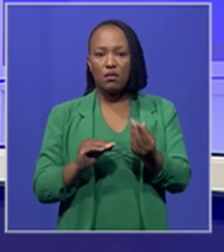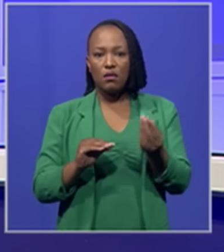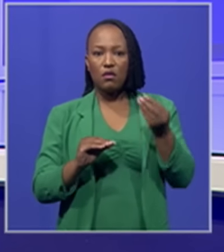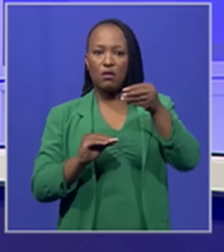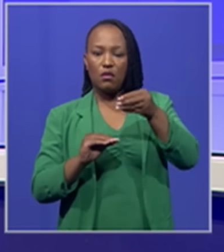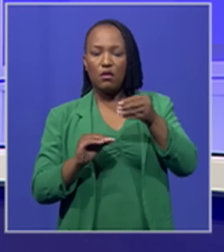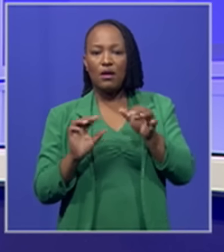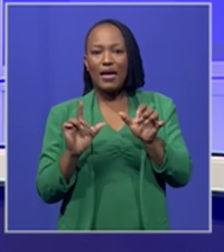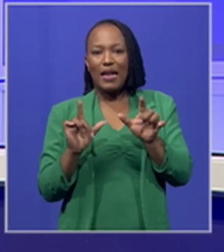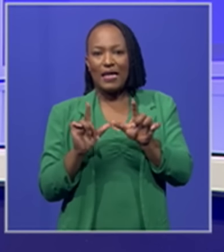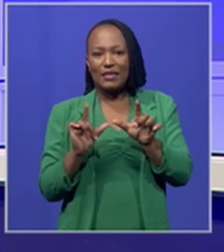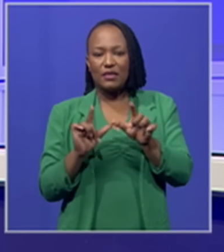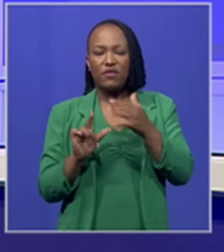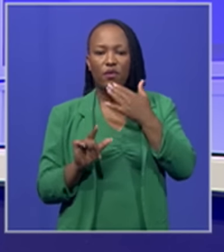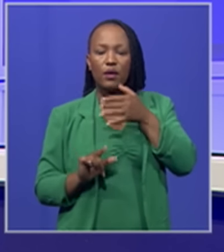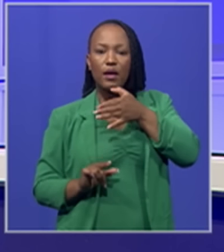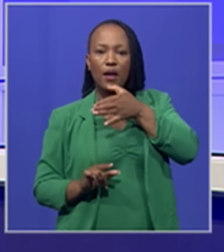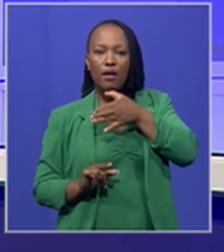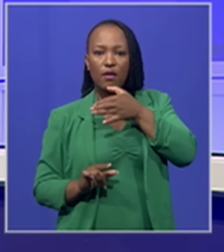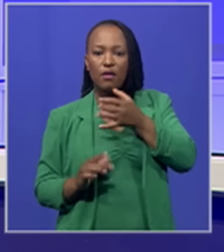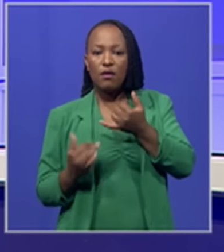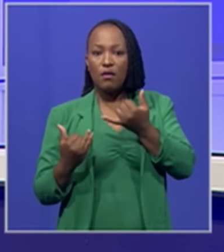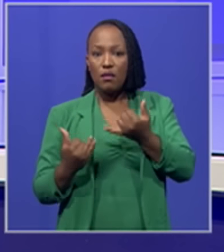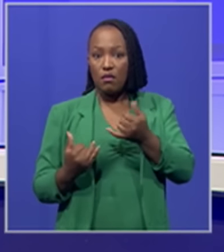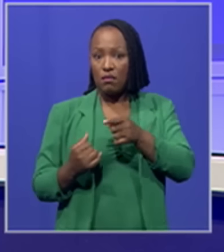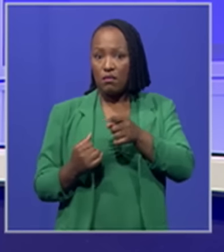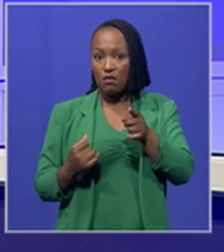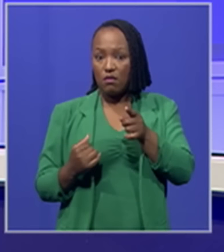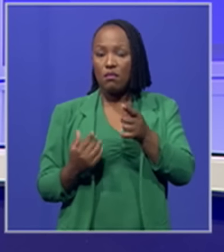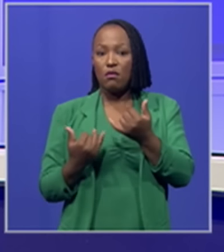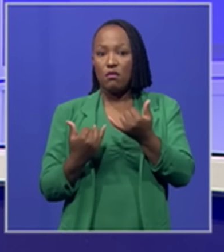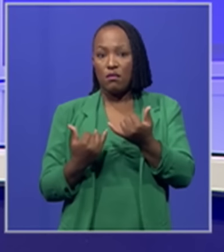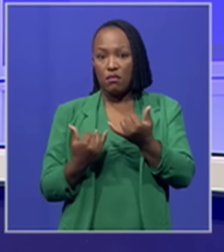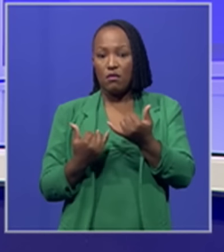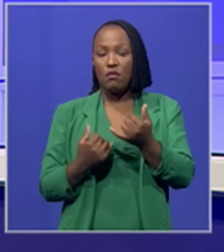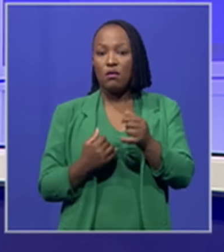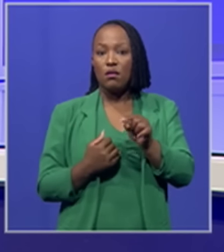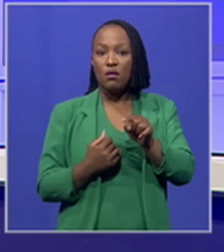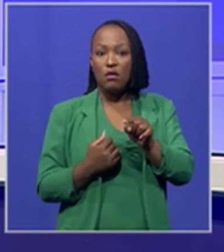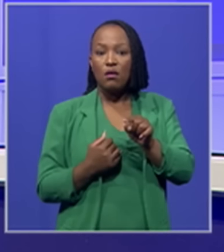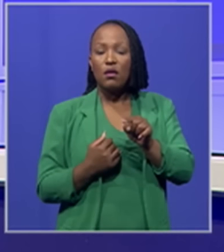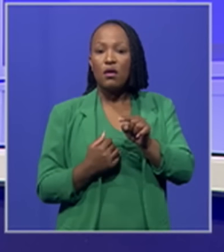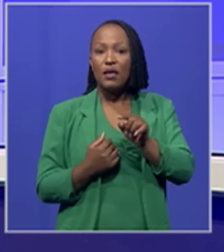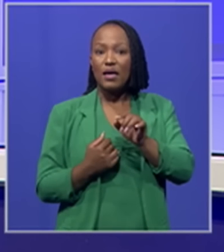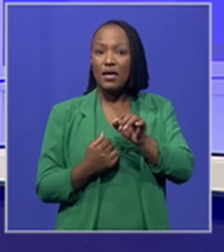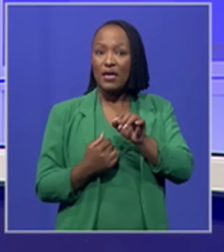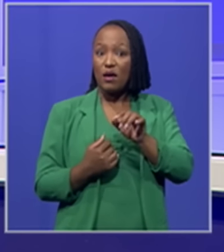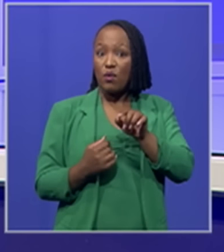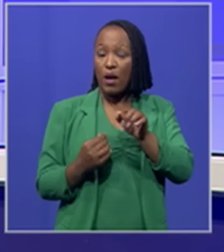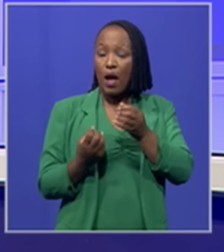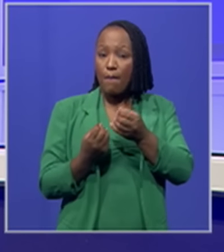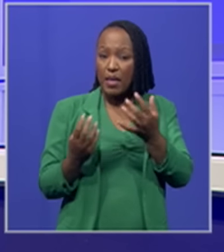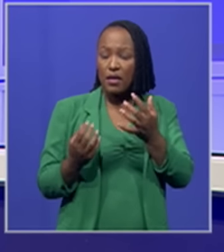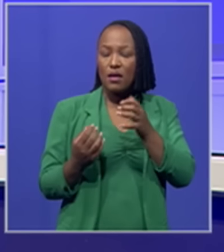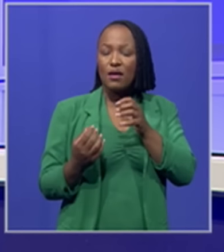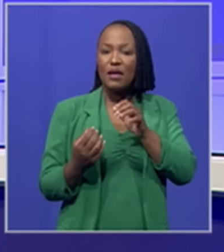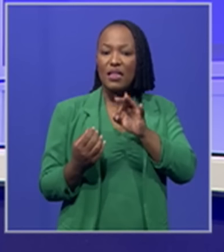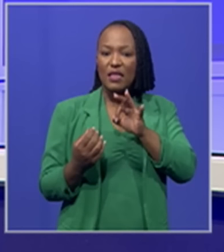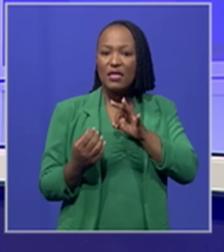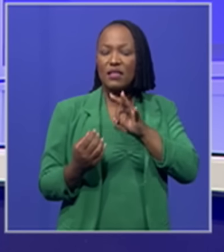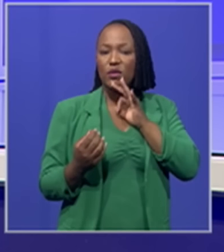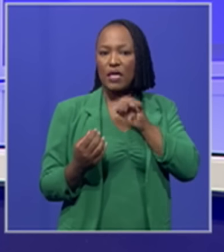tsa dilaesense tsa bojalwa. Ga jaana badirisi ba duela diranta di le 6,000 ka ngwaga. Mokgatlho o nganga